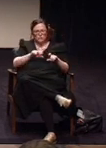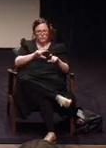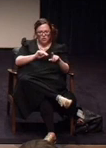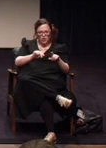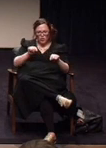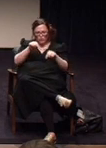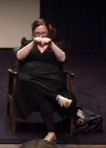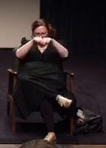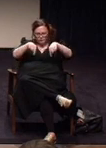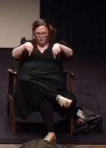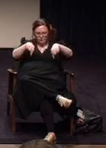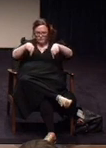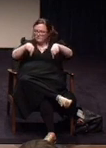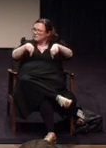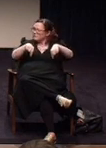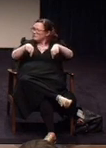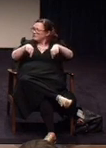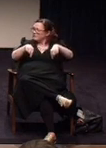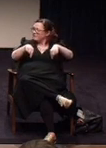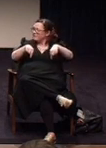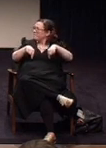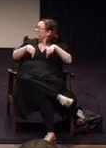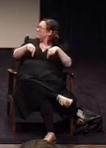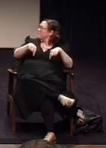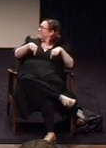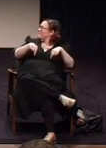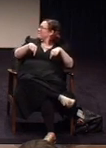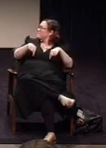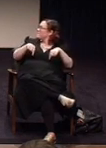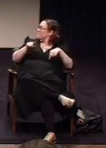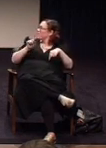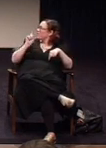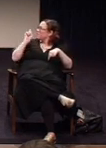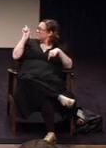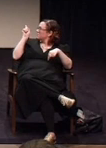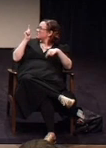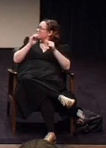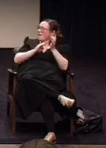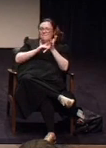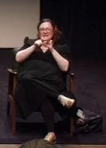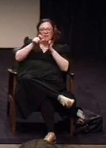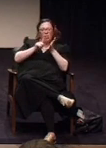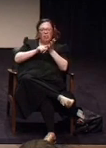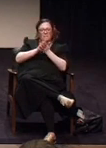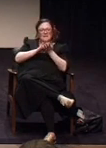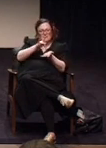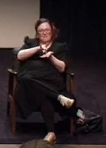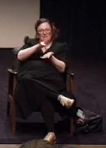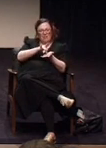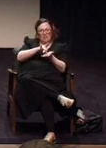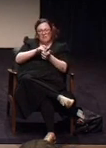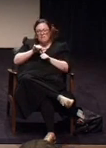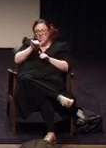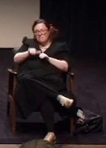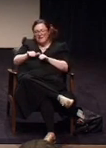is the magnitude. It's in the middle right now. But the next question, is there